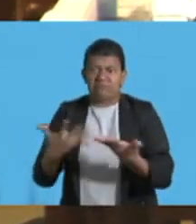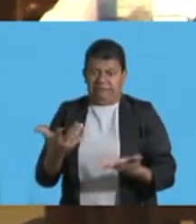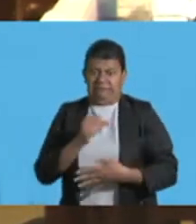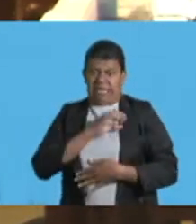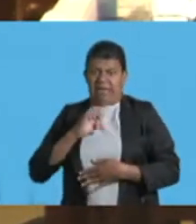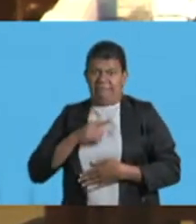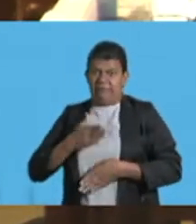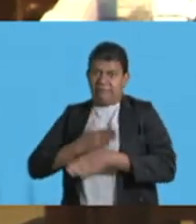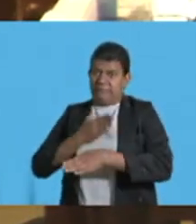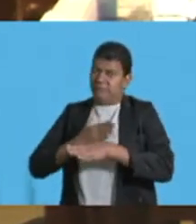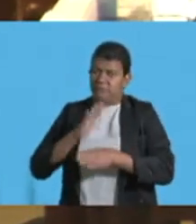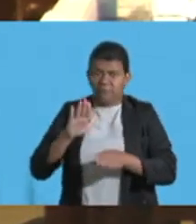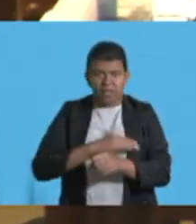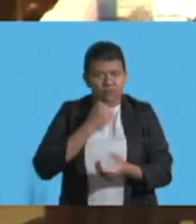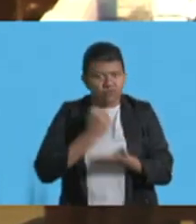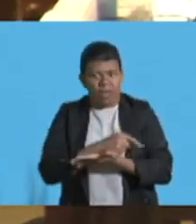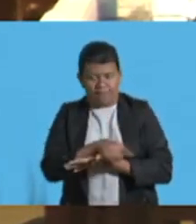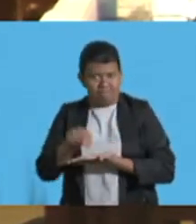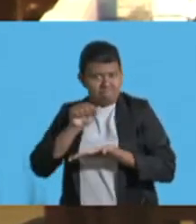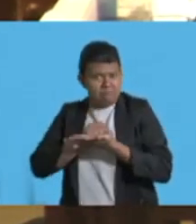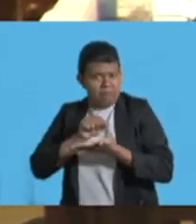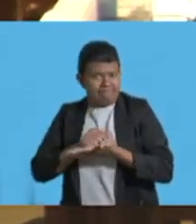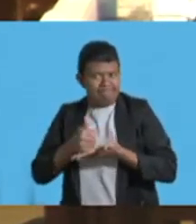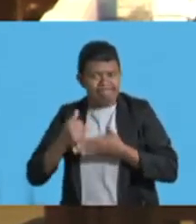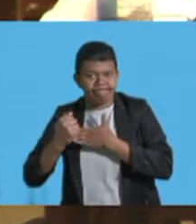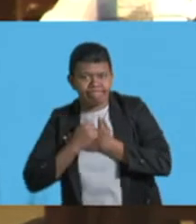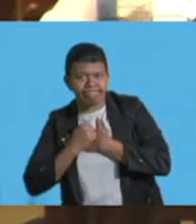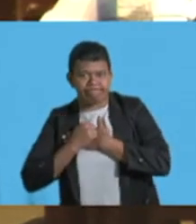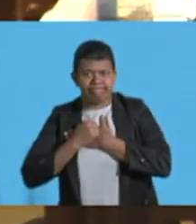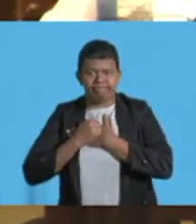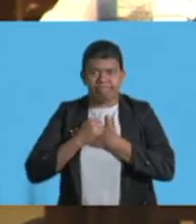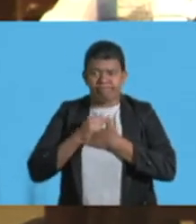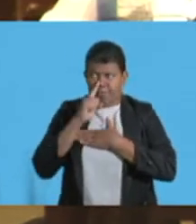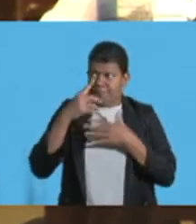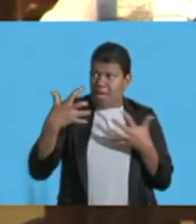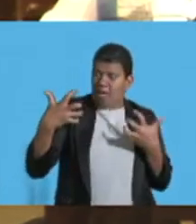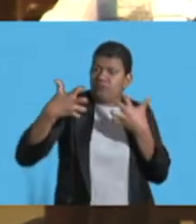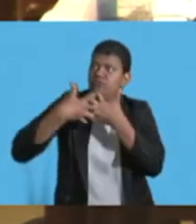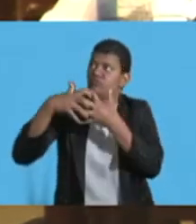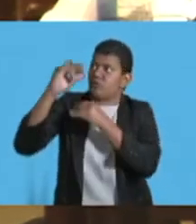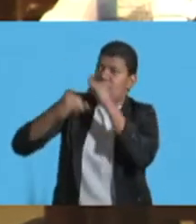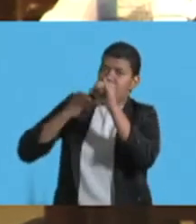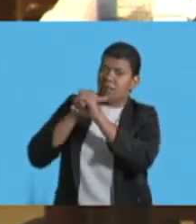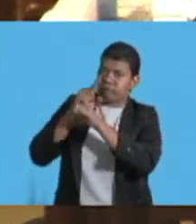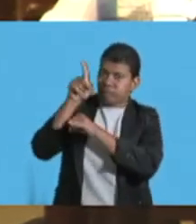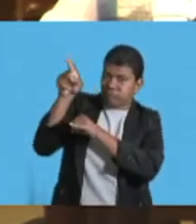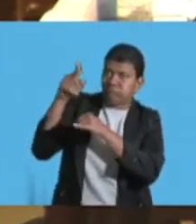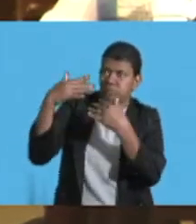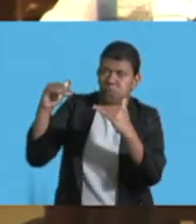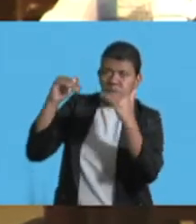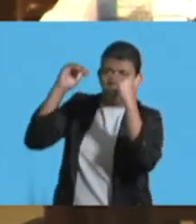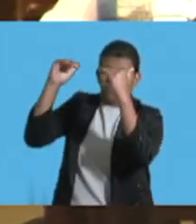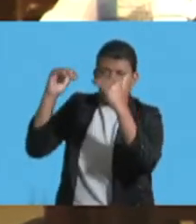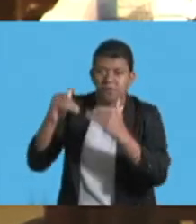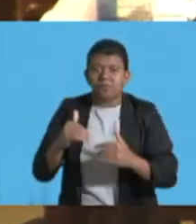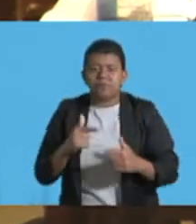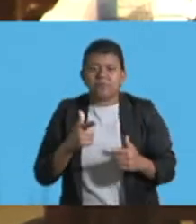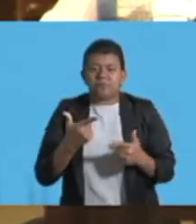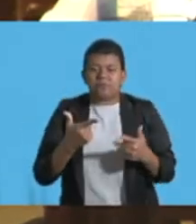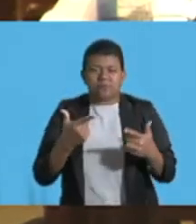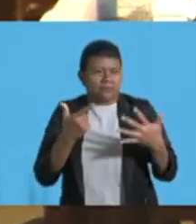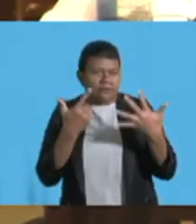MSF ensures the safe navigation of international and domestic shipping through the provision of a network of aid